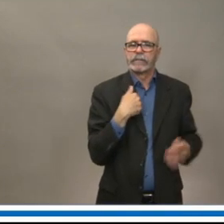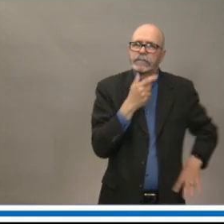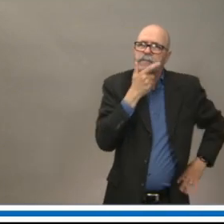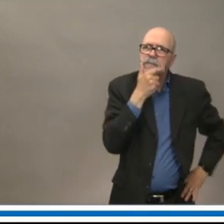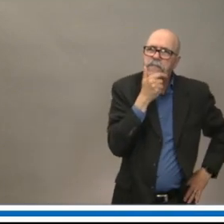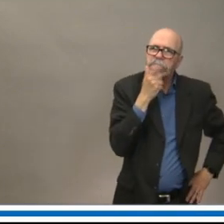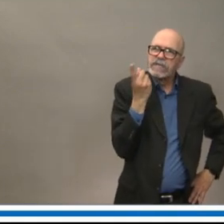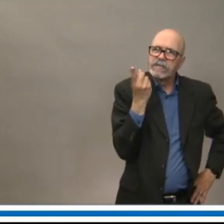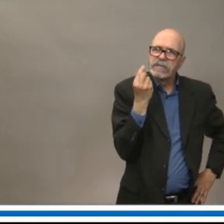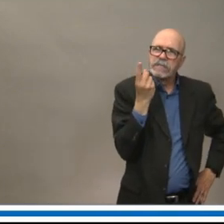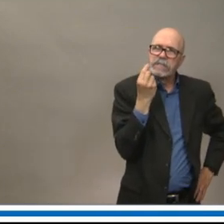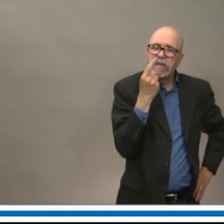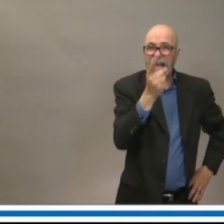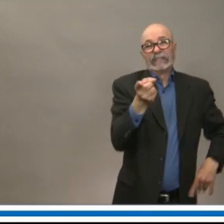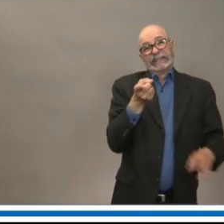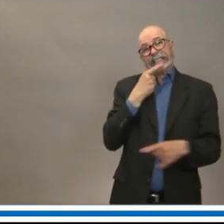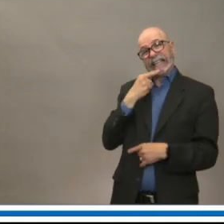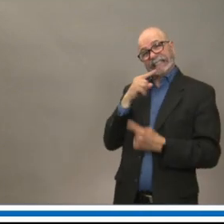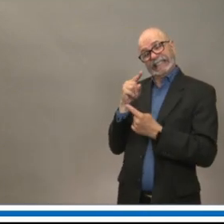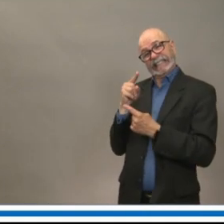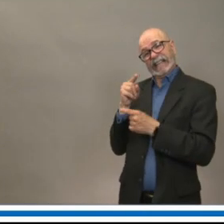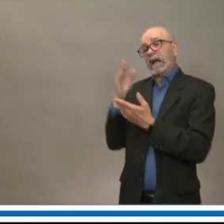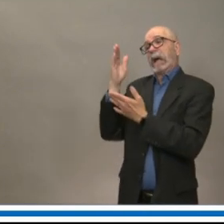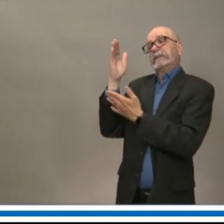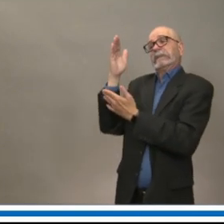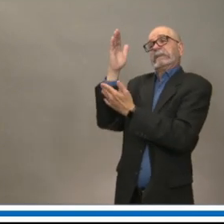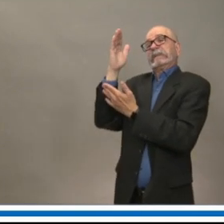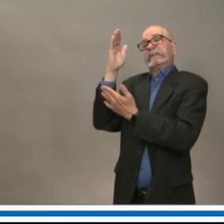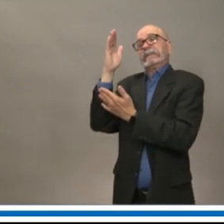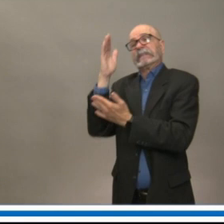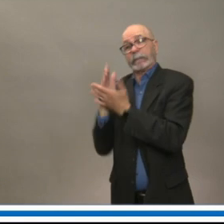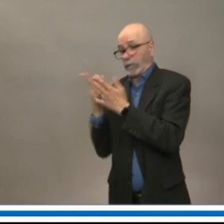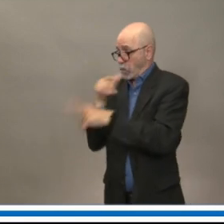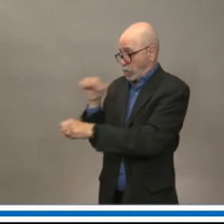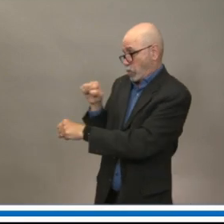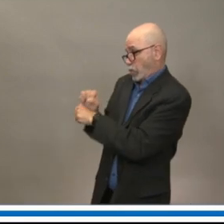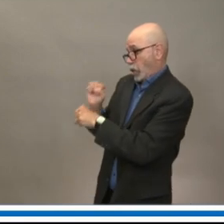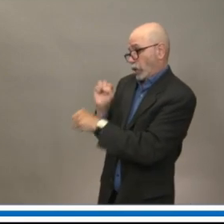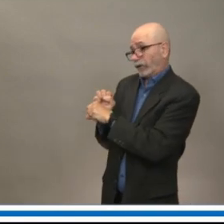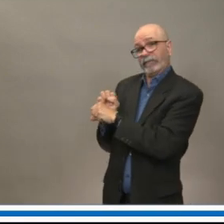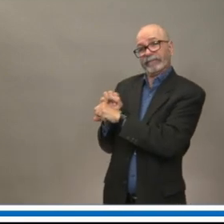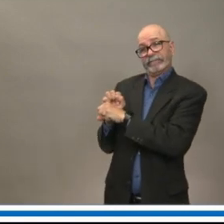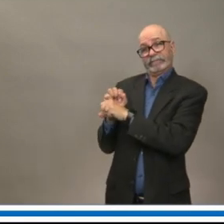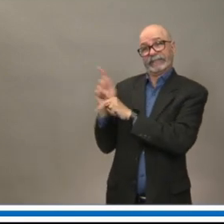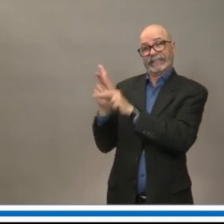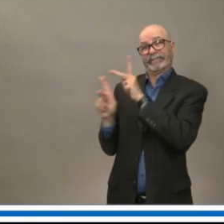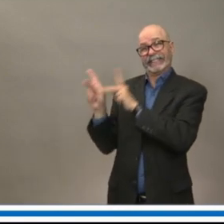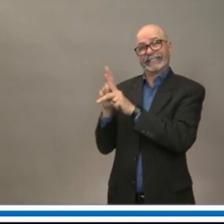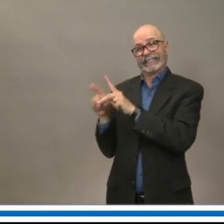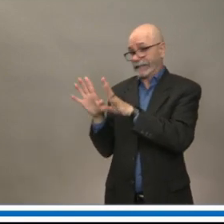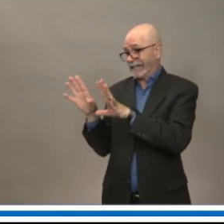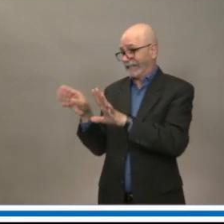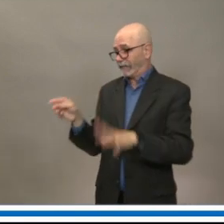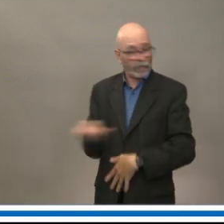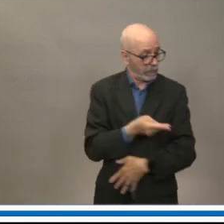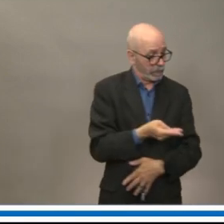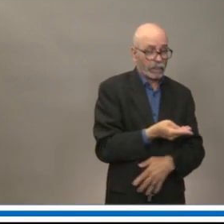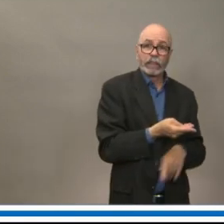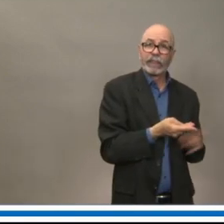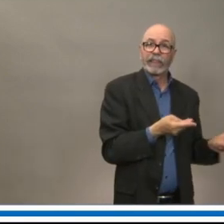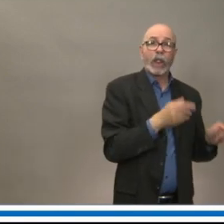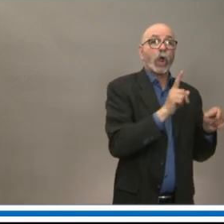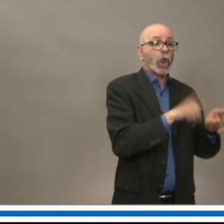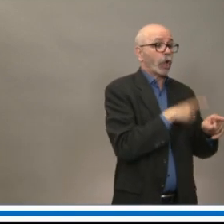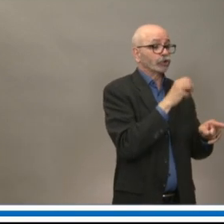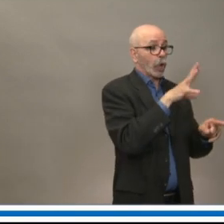that the workers are the ones bringing the virus into the long-term care facilities. Why are we not able to test